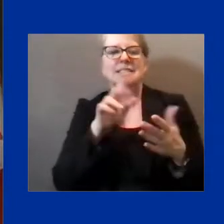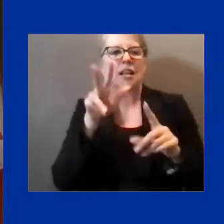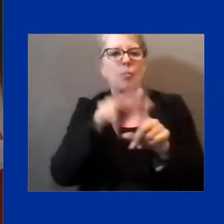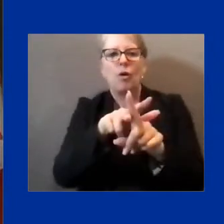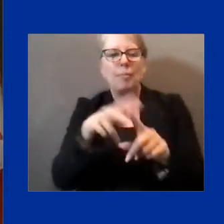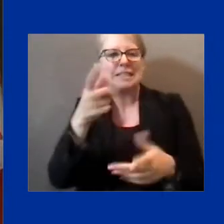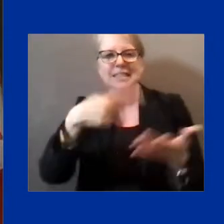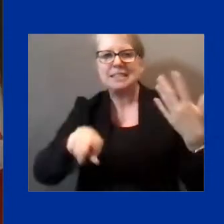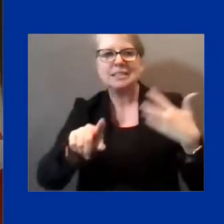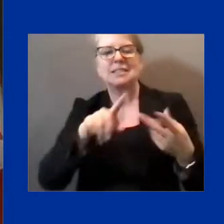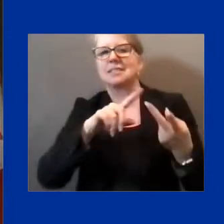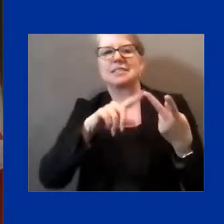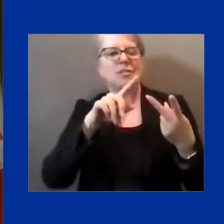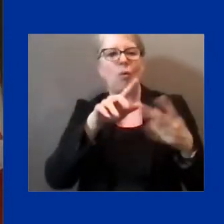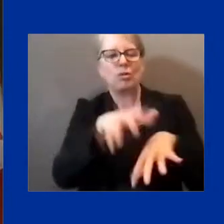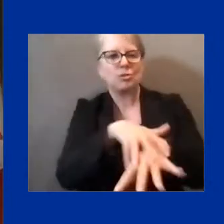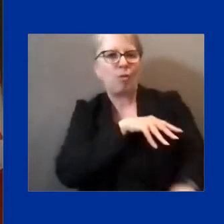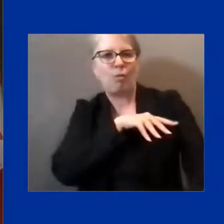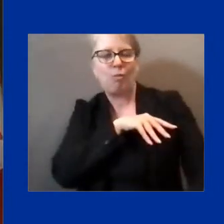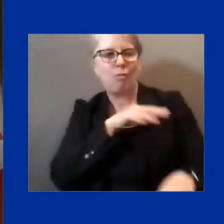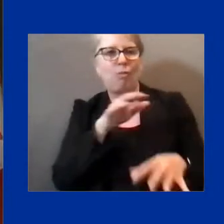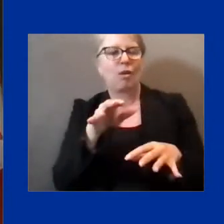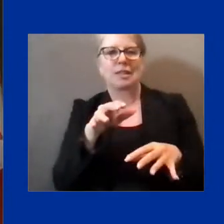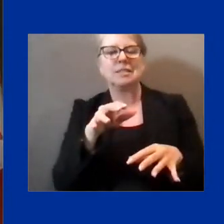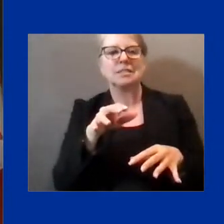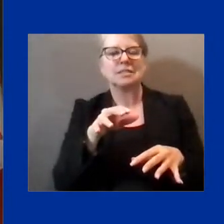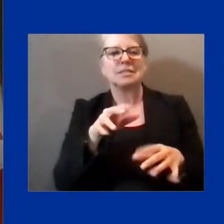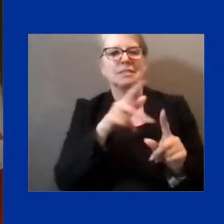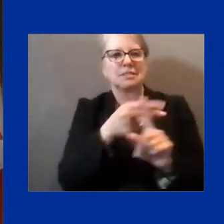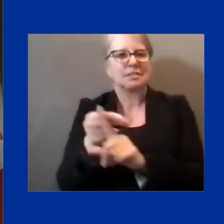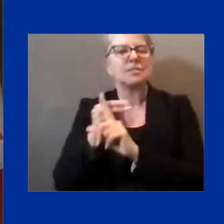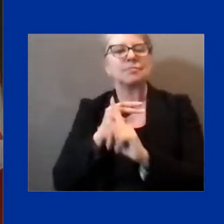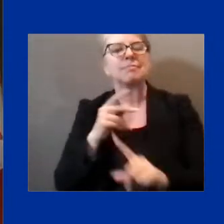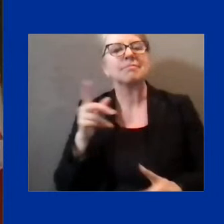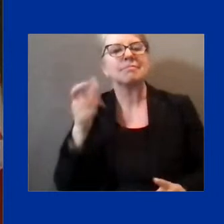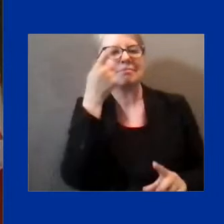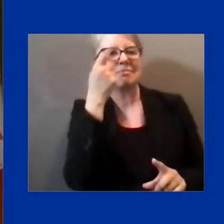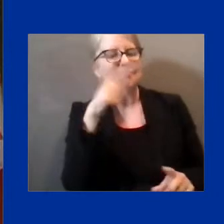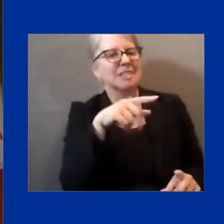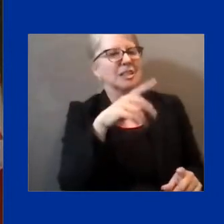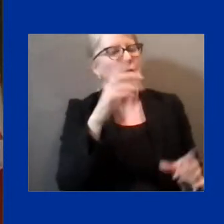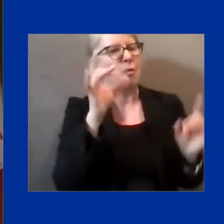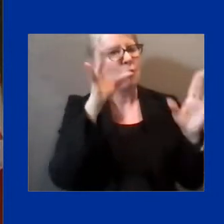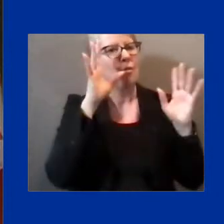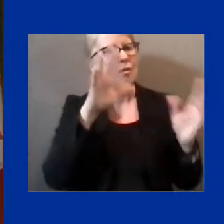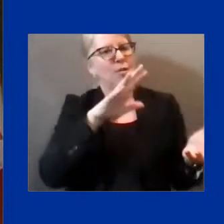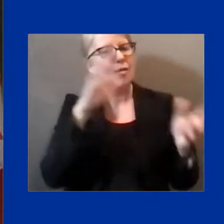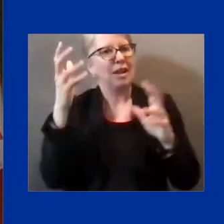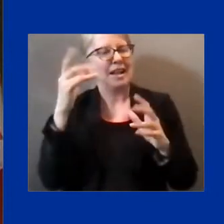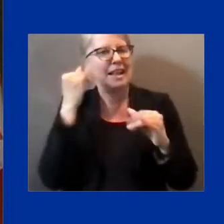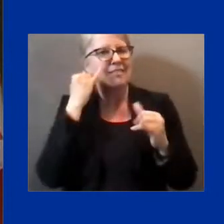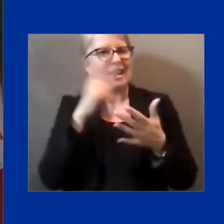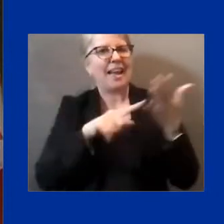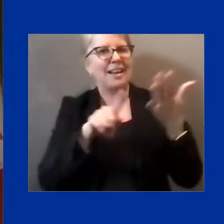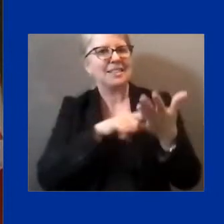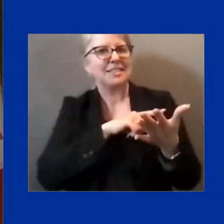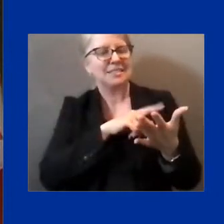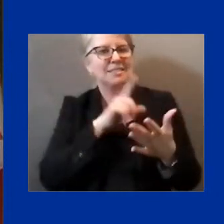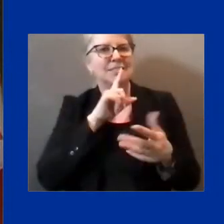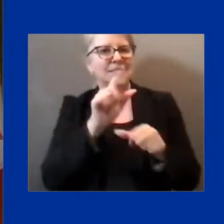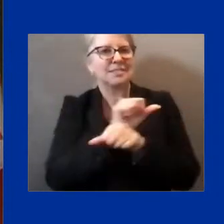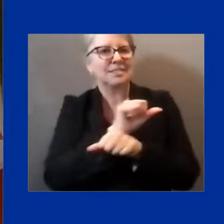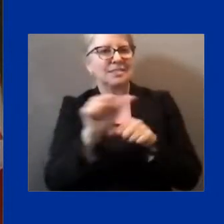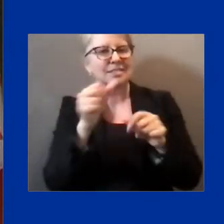down. Yeah, because it is, to a certain degree, kind of a nightmare scenario to have to start canceling